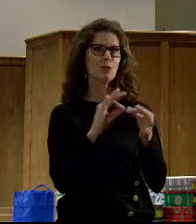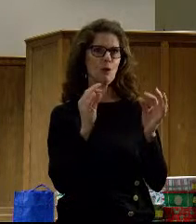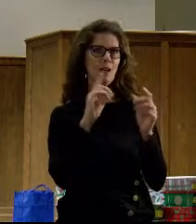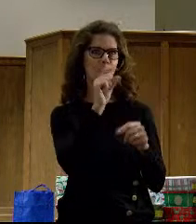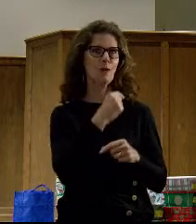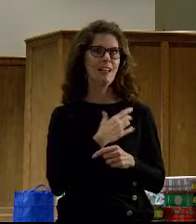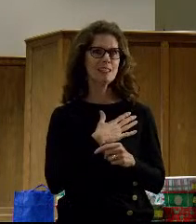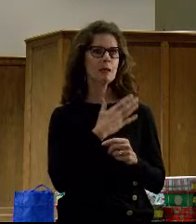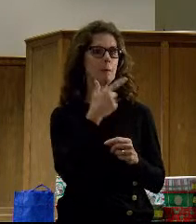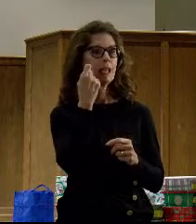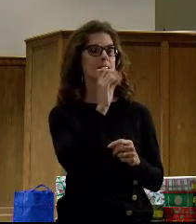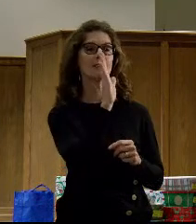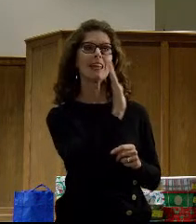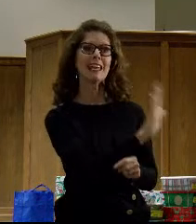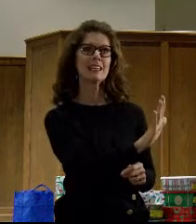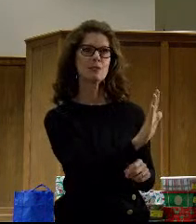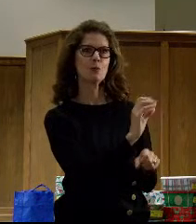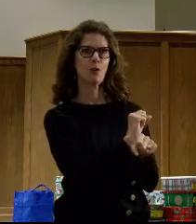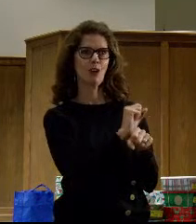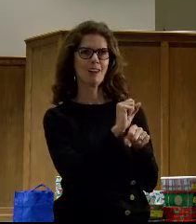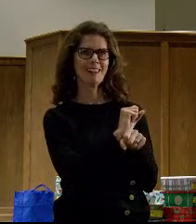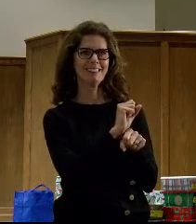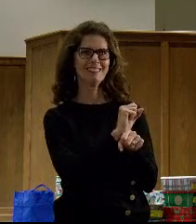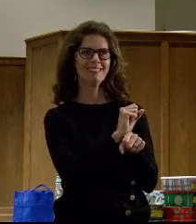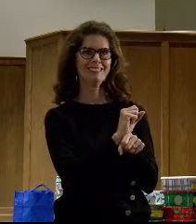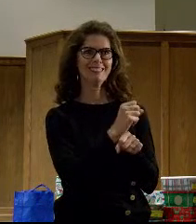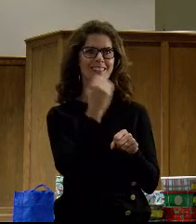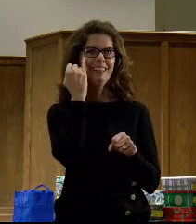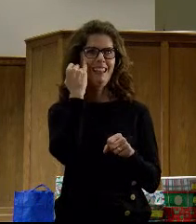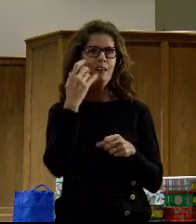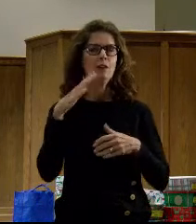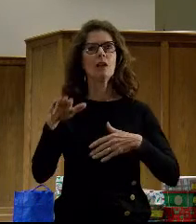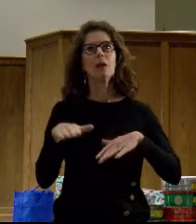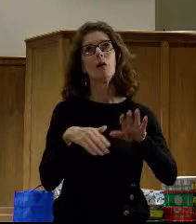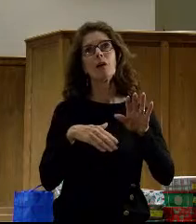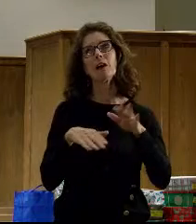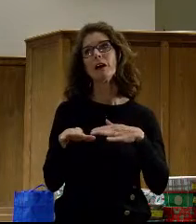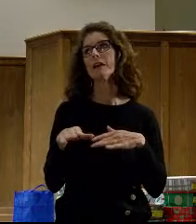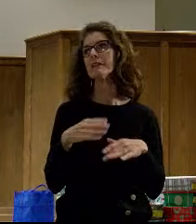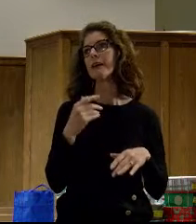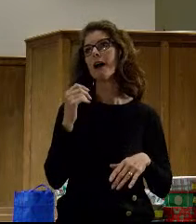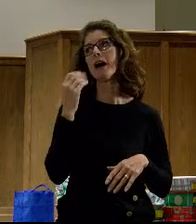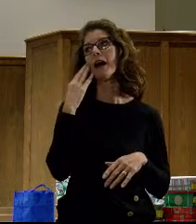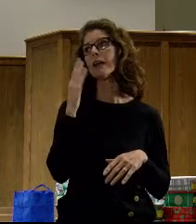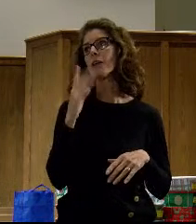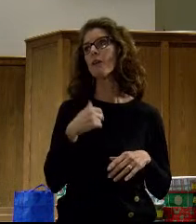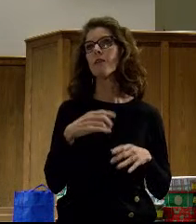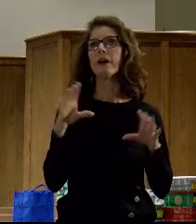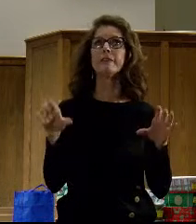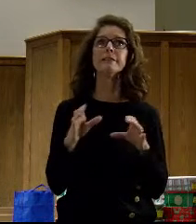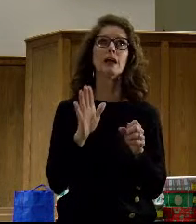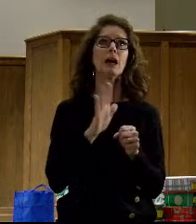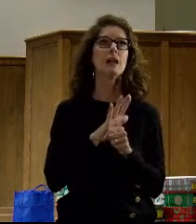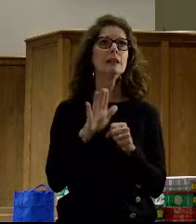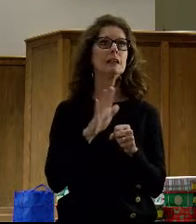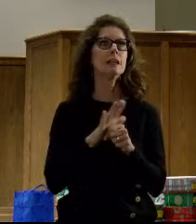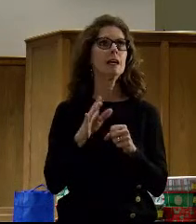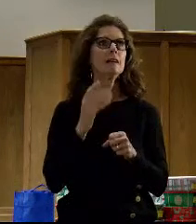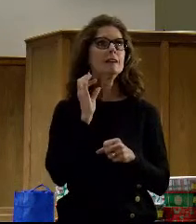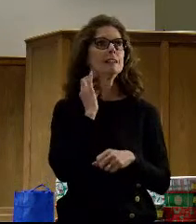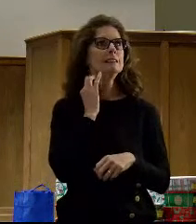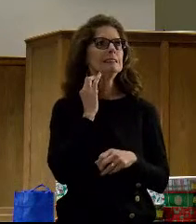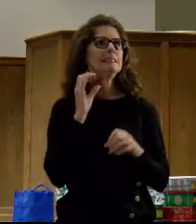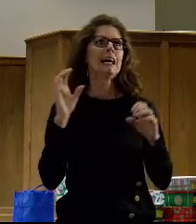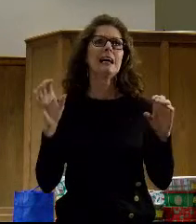you do kind of walk around with this sense of, I just don't know if I've done enough. I just don't know if I've said enough of the right things. I wonder if I've done too many of the